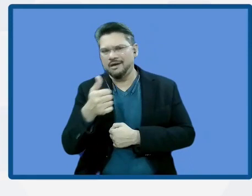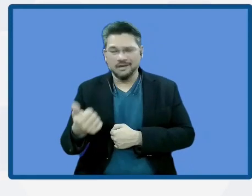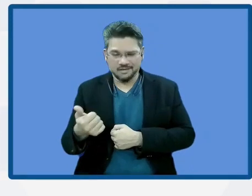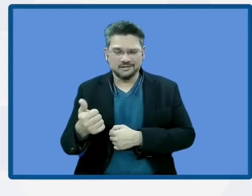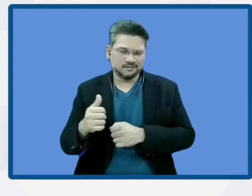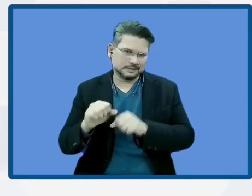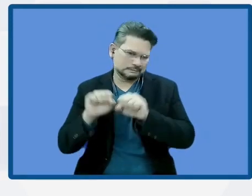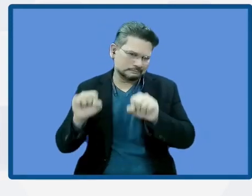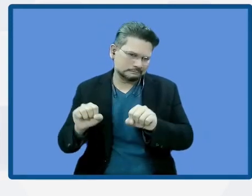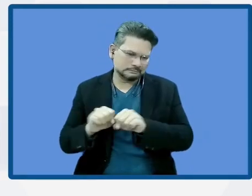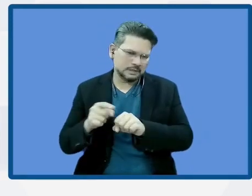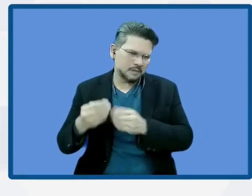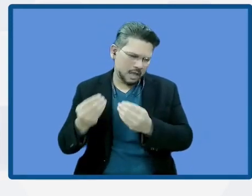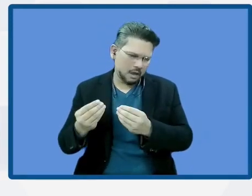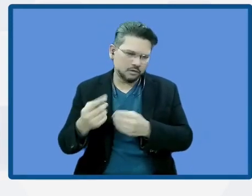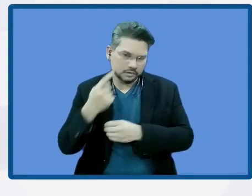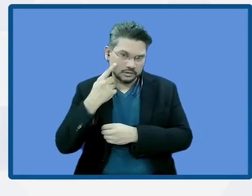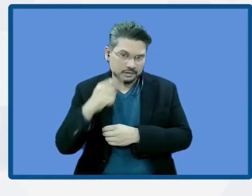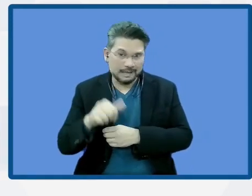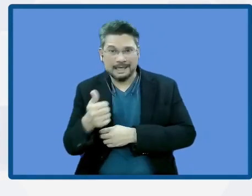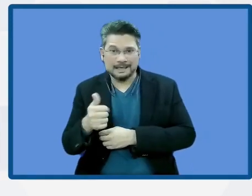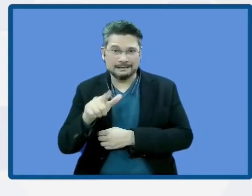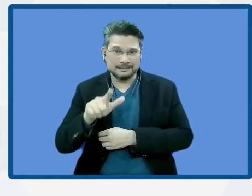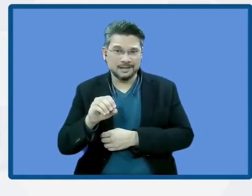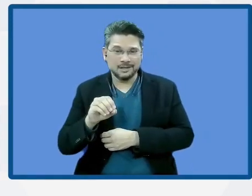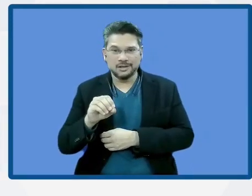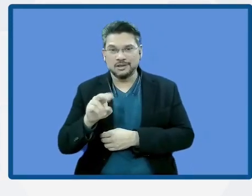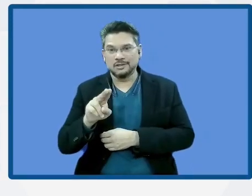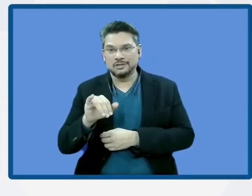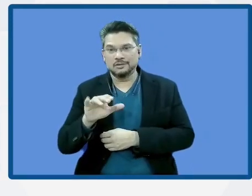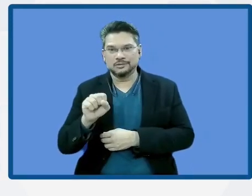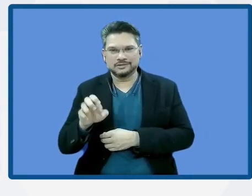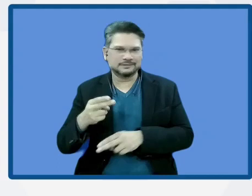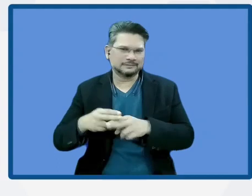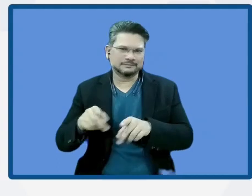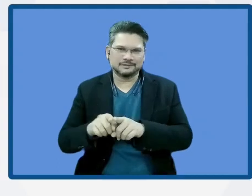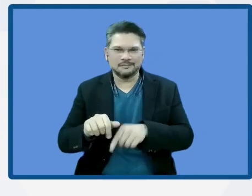here. We have early warning systems for volcanoes.